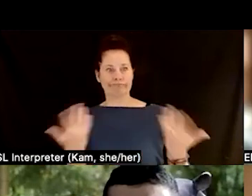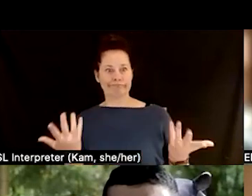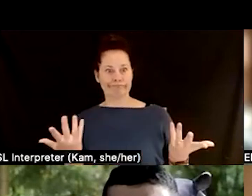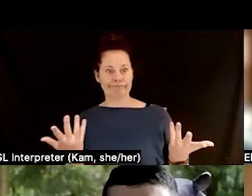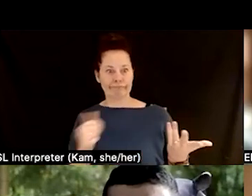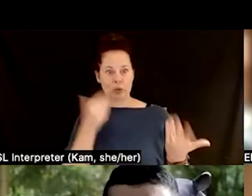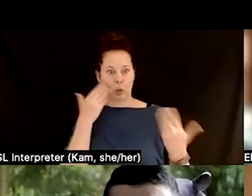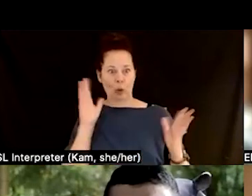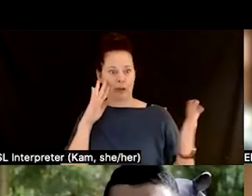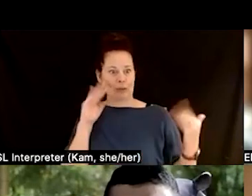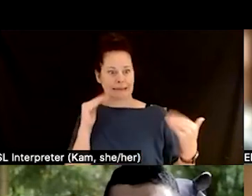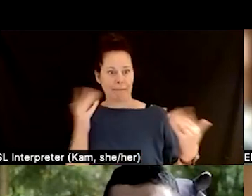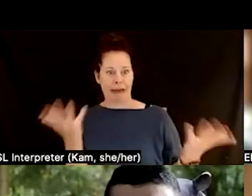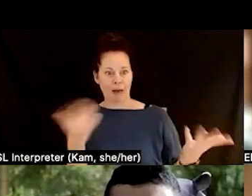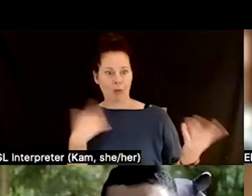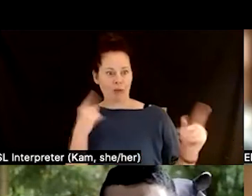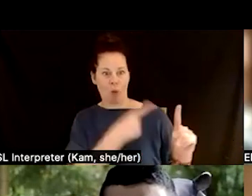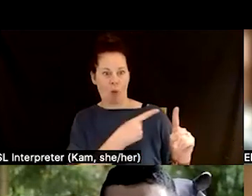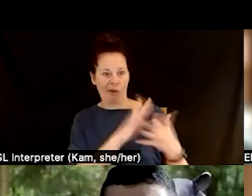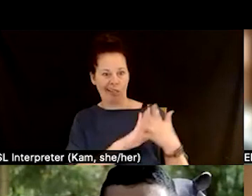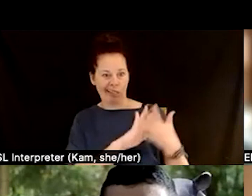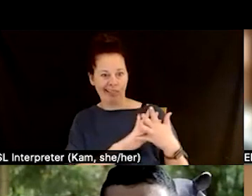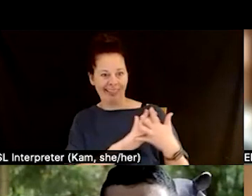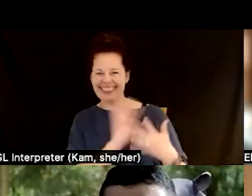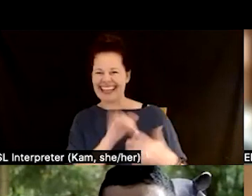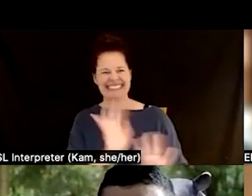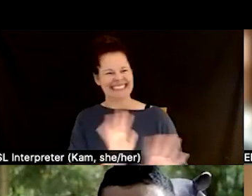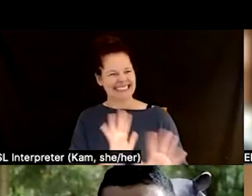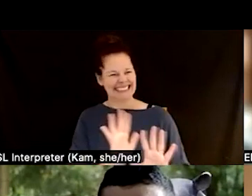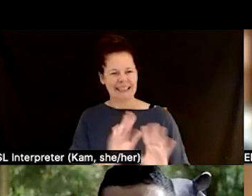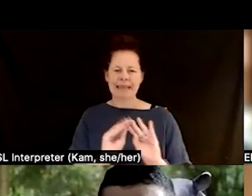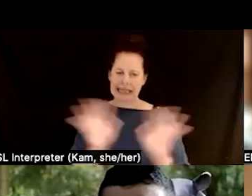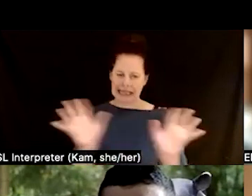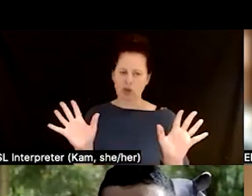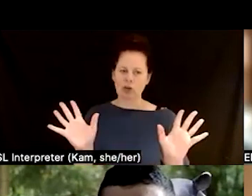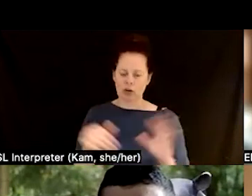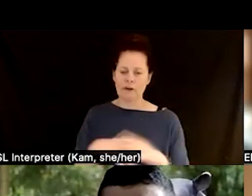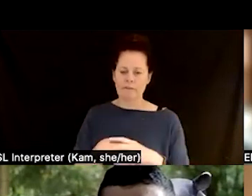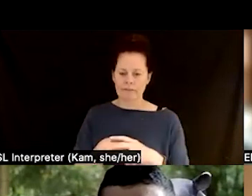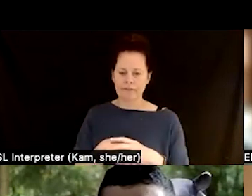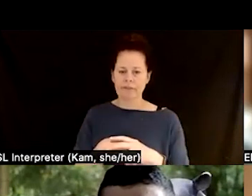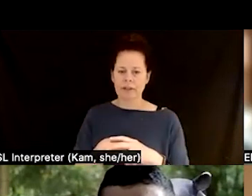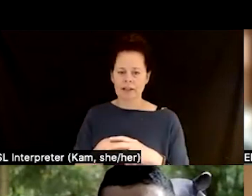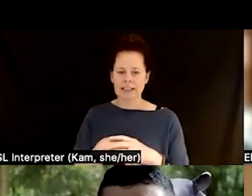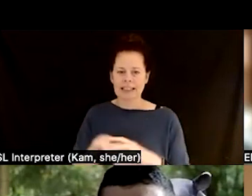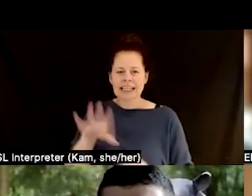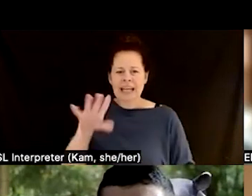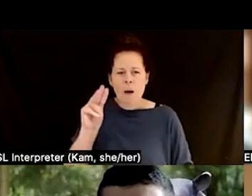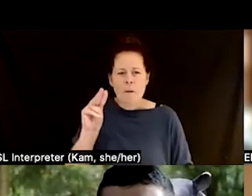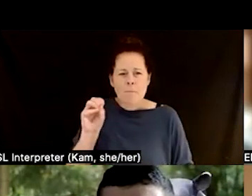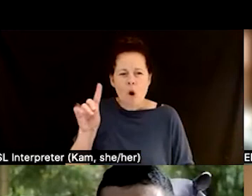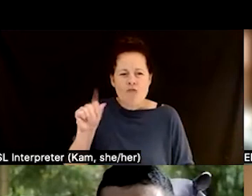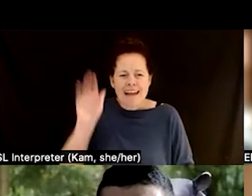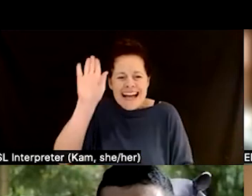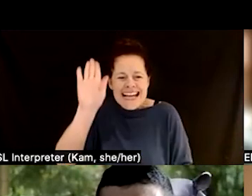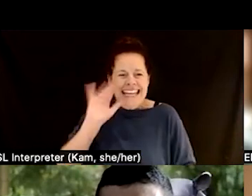echo everything that Alexander has said. So thank you for that question. We have could I add one more